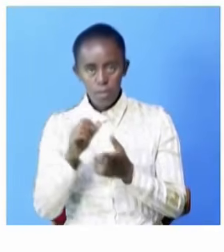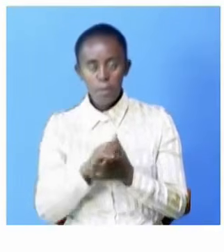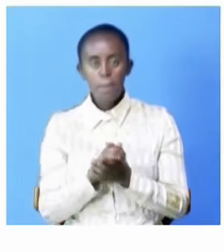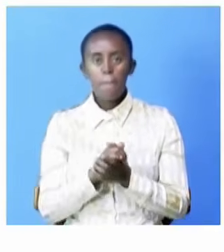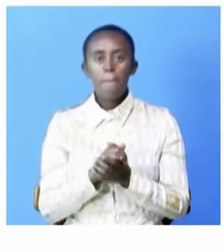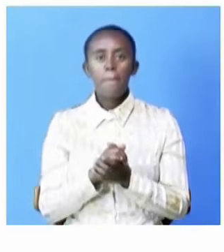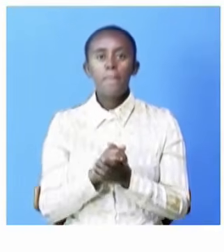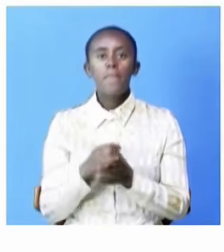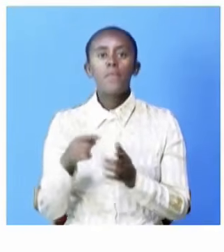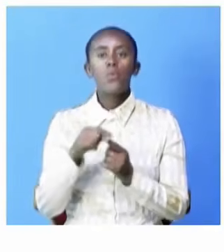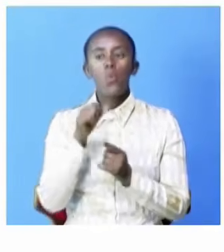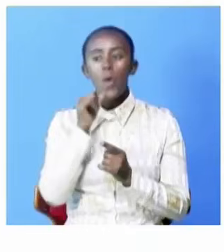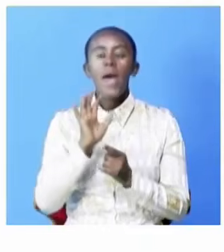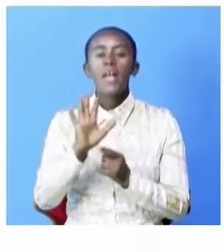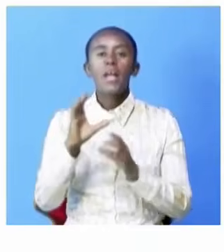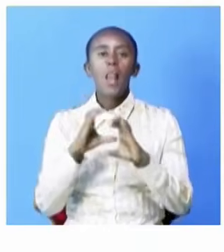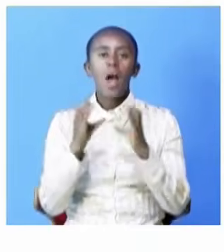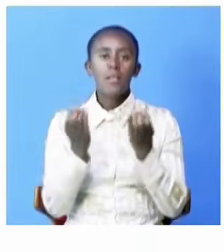to her class